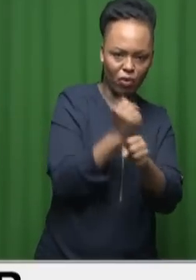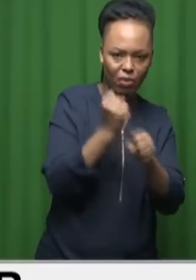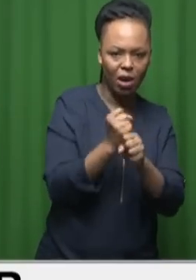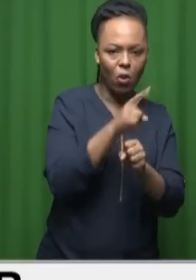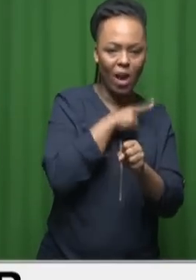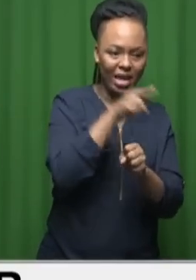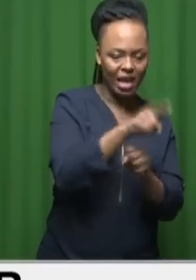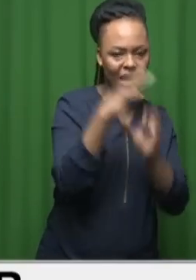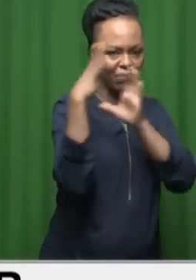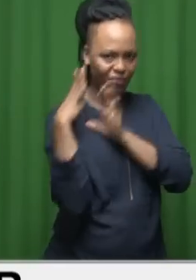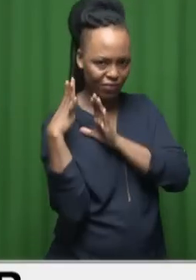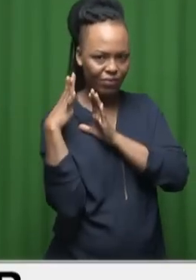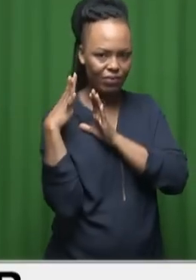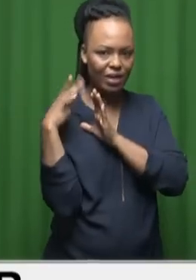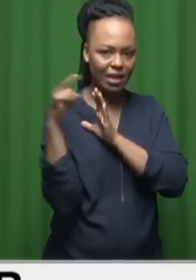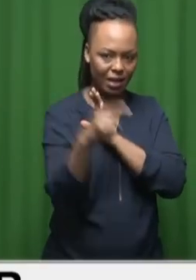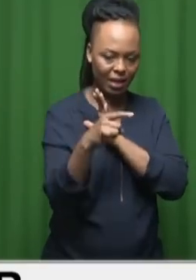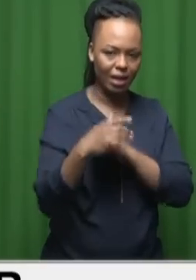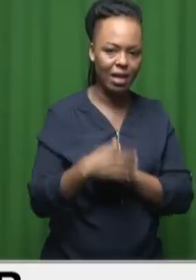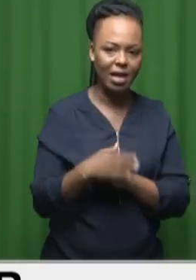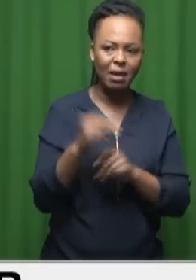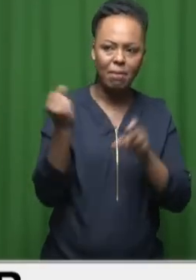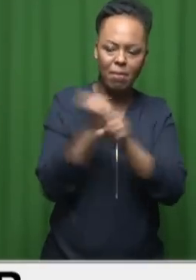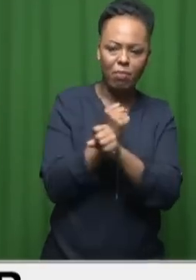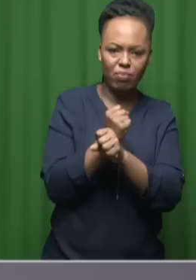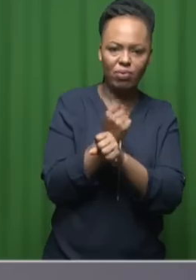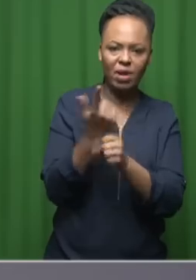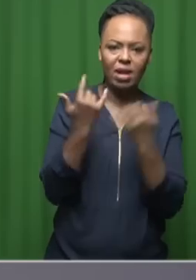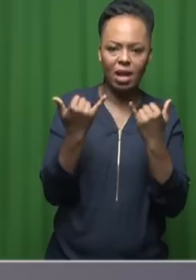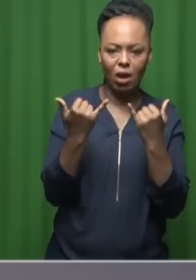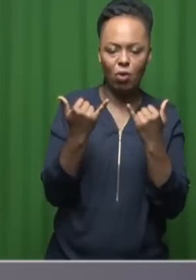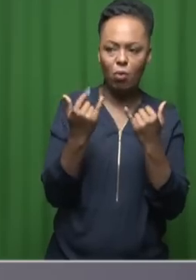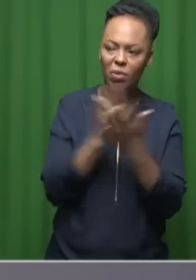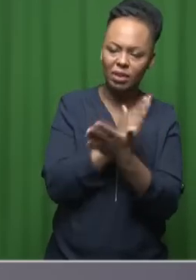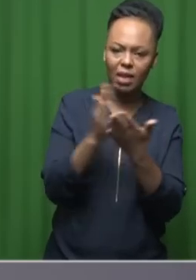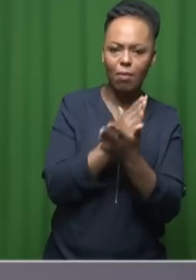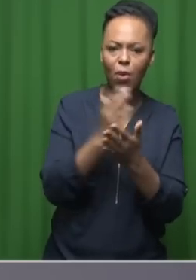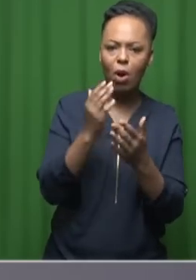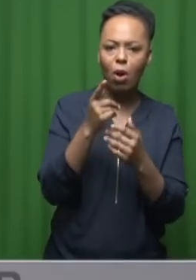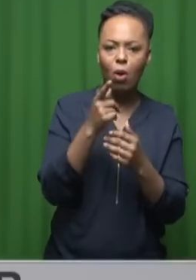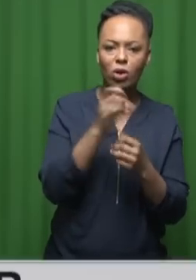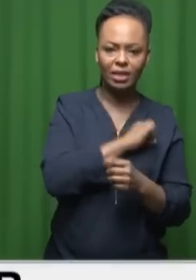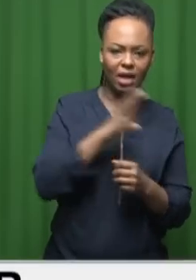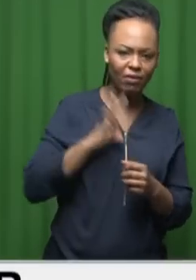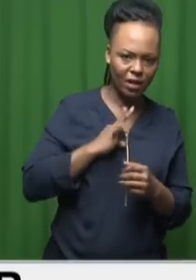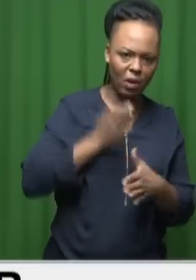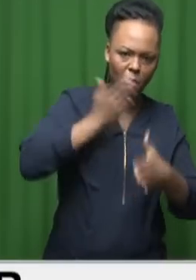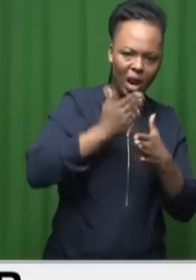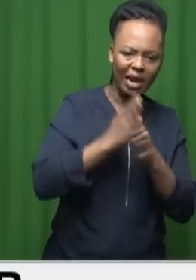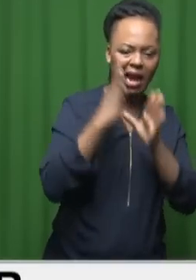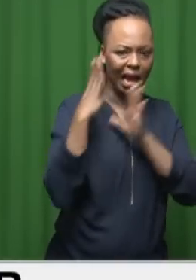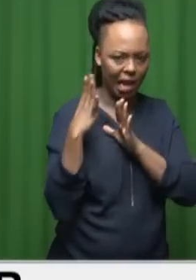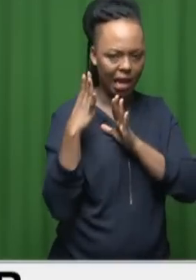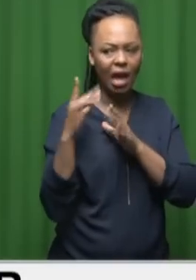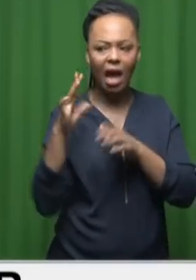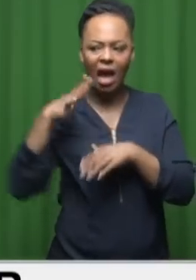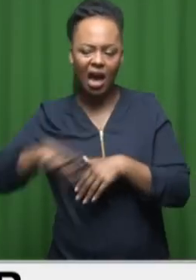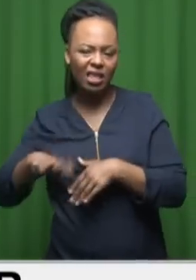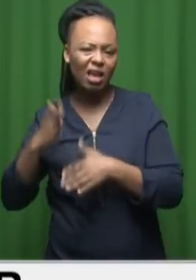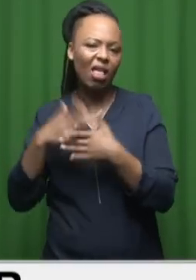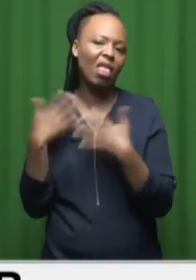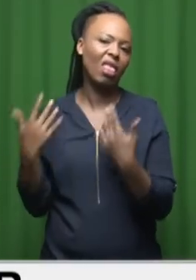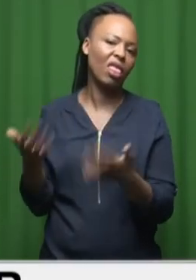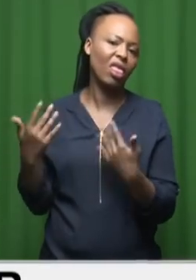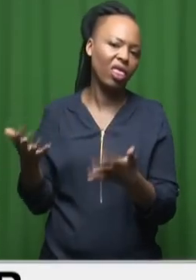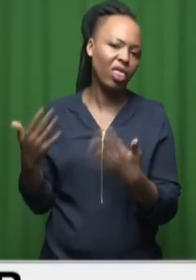hard. It's almost like an office space. There's some workers who work hard, and the harder they work, the more the ones who don't